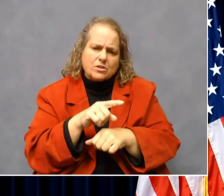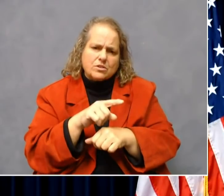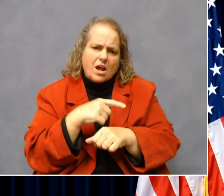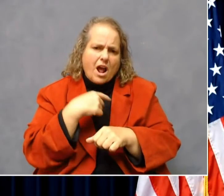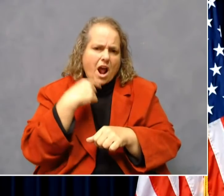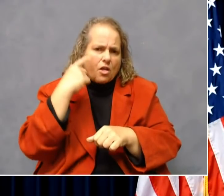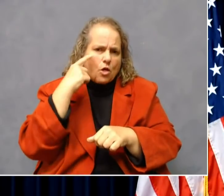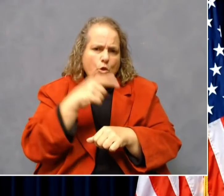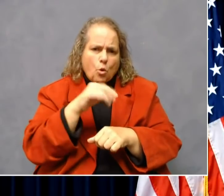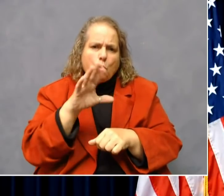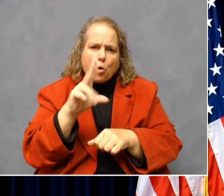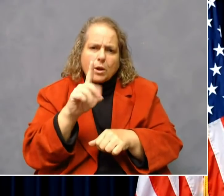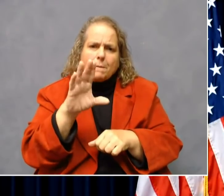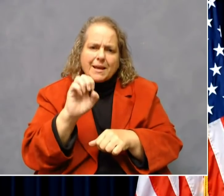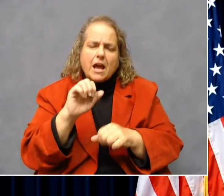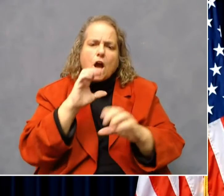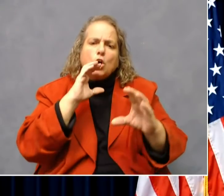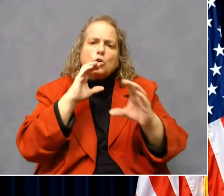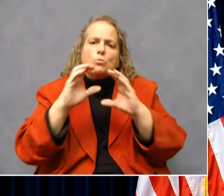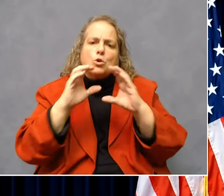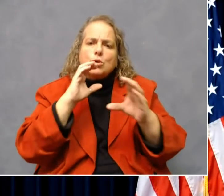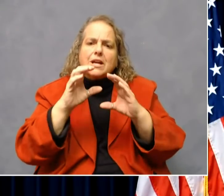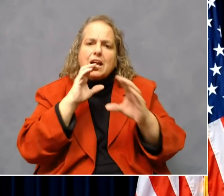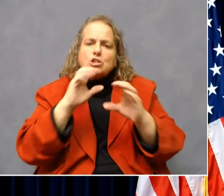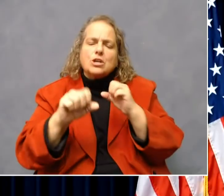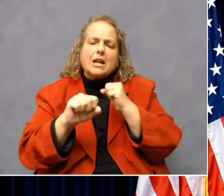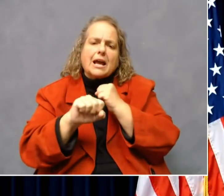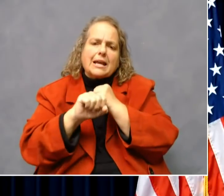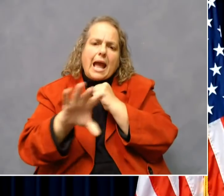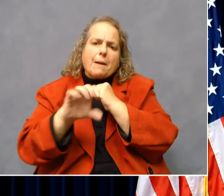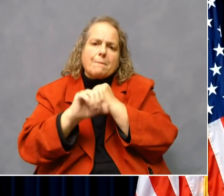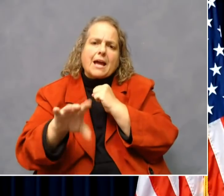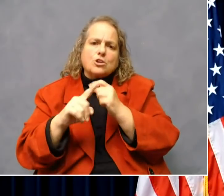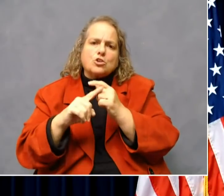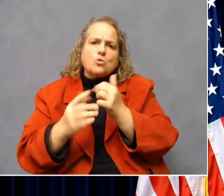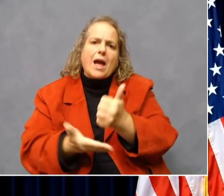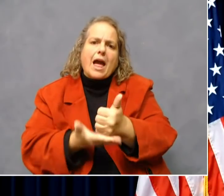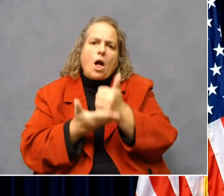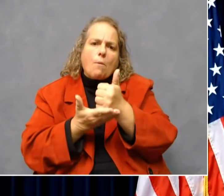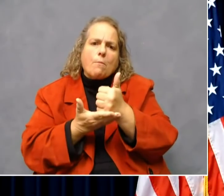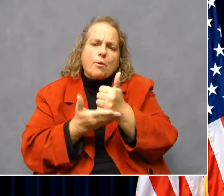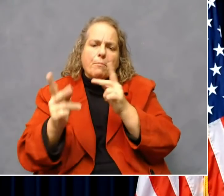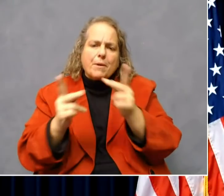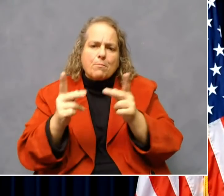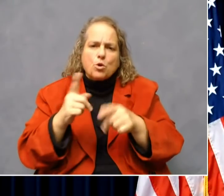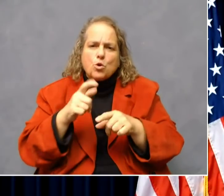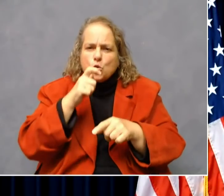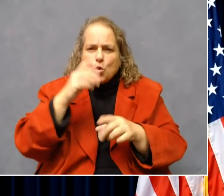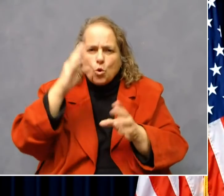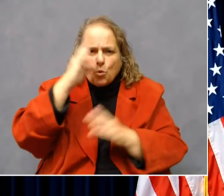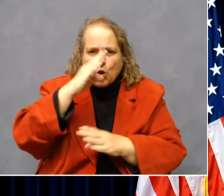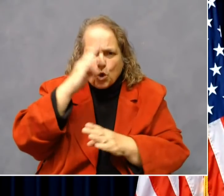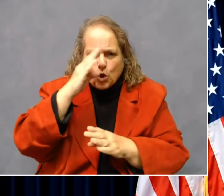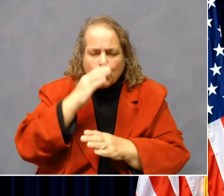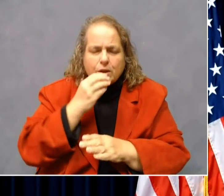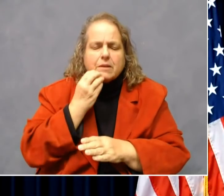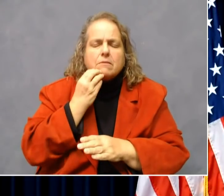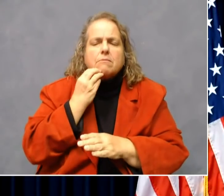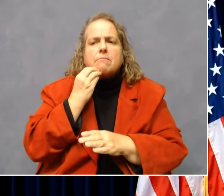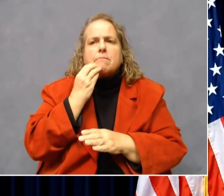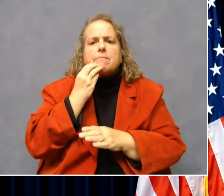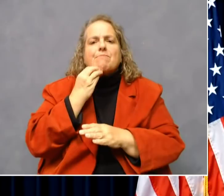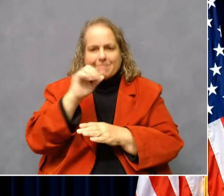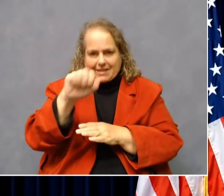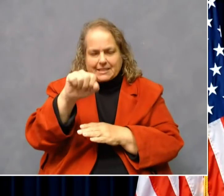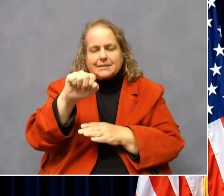promote the vaccine to help those that are worried about it. But I'm also kind of curious, you know, if there's no more federal money,